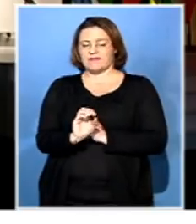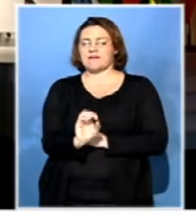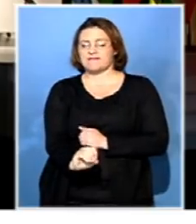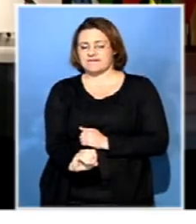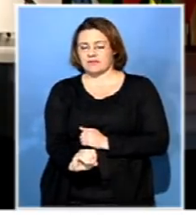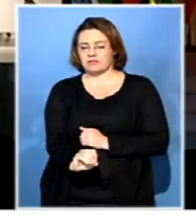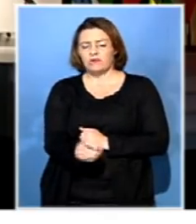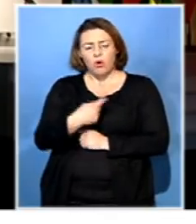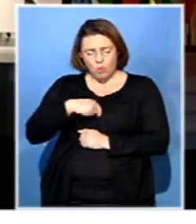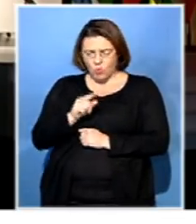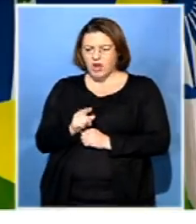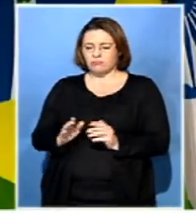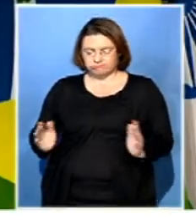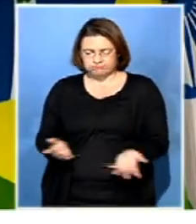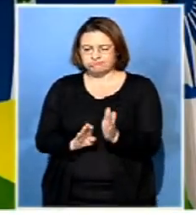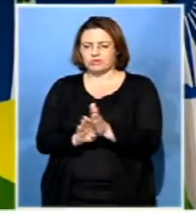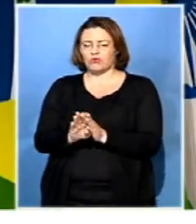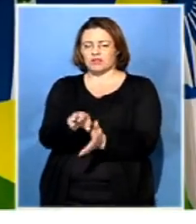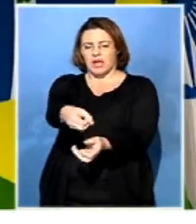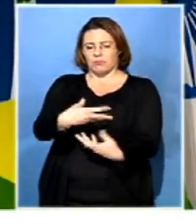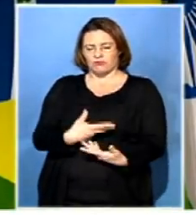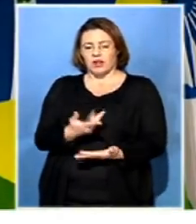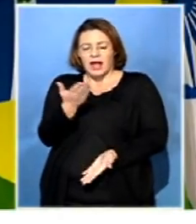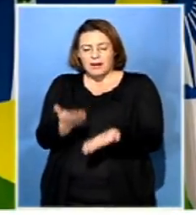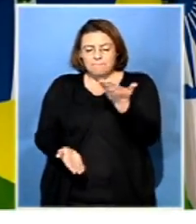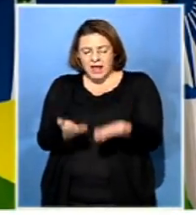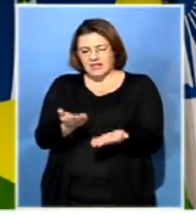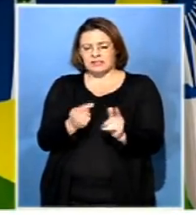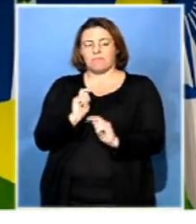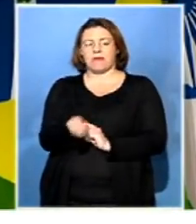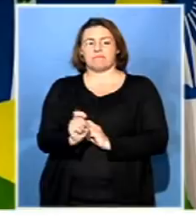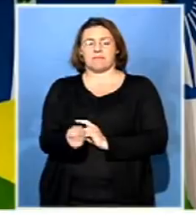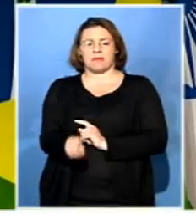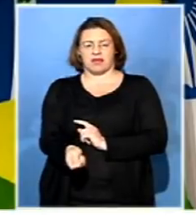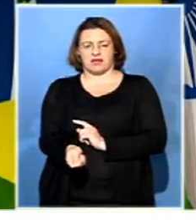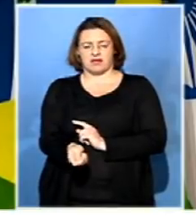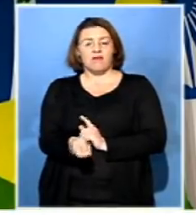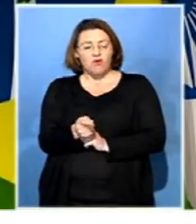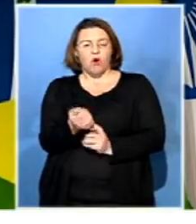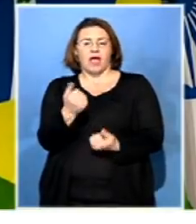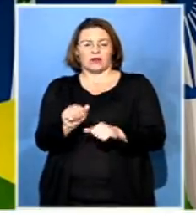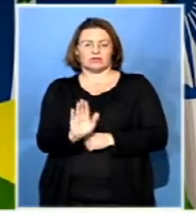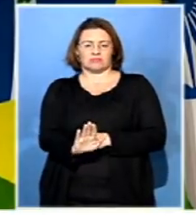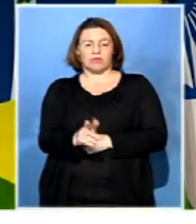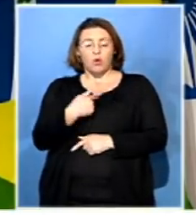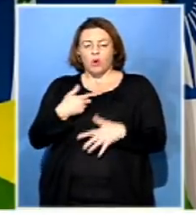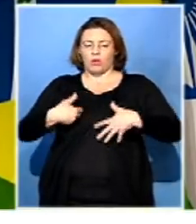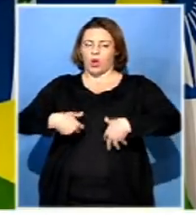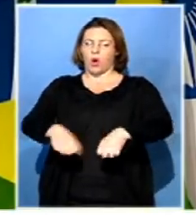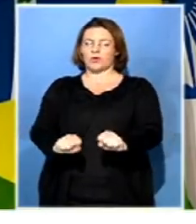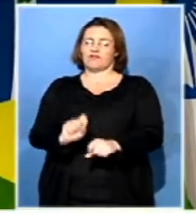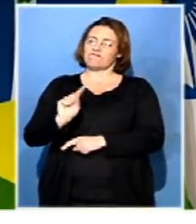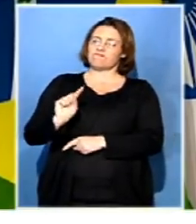also increase imports to promote balance of payment under the current account. China will host the first